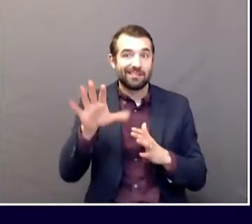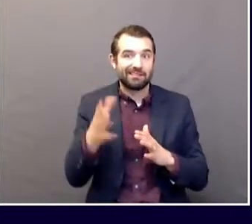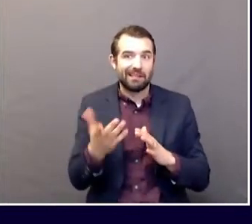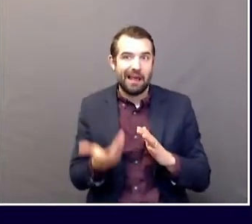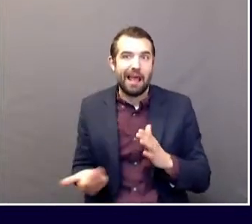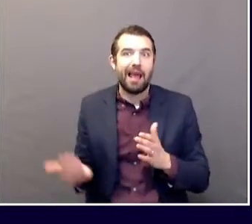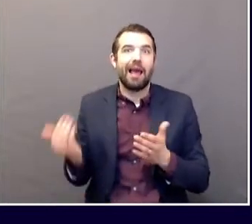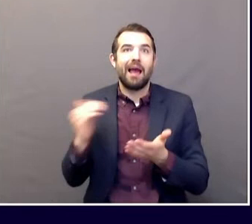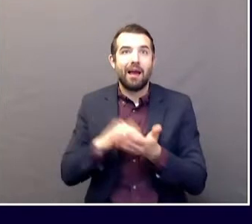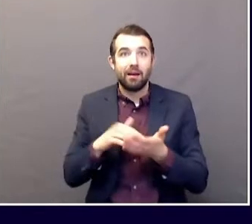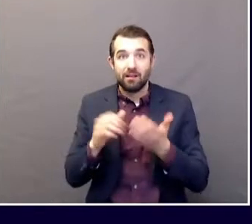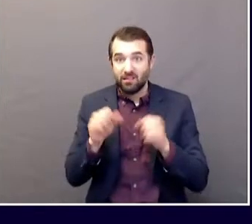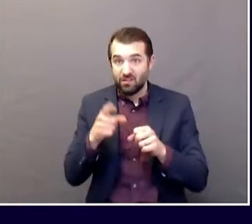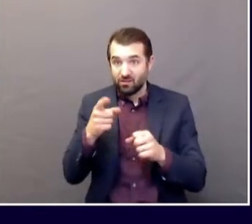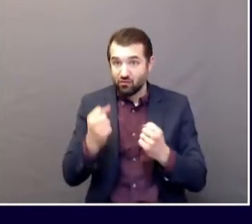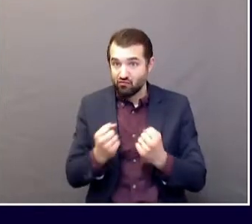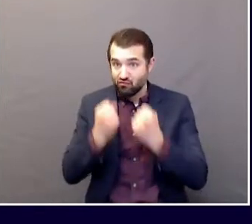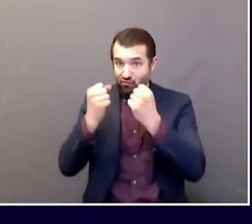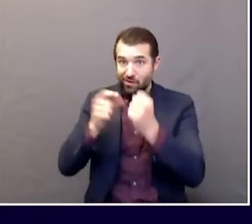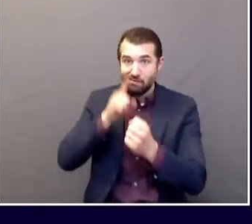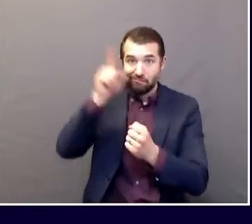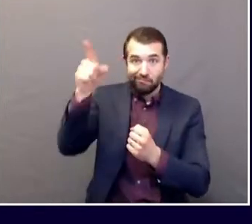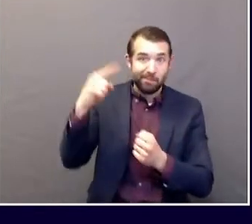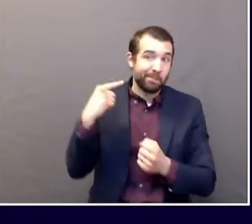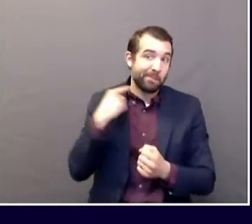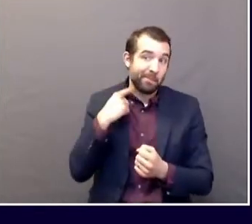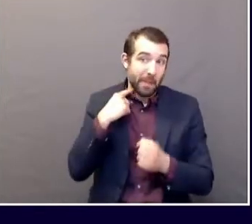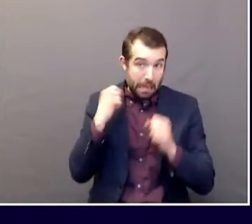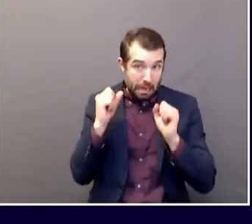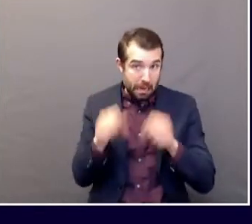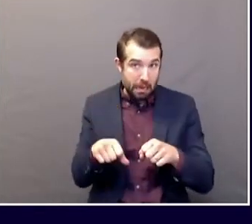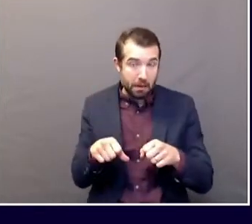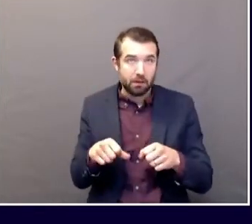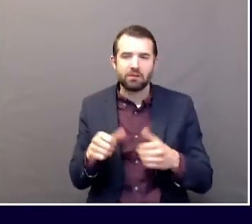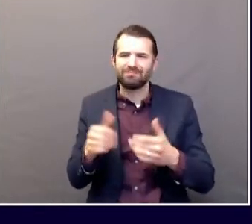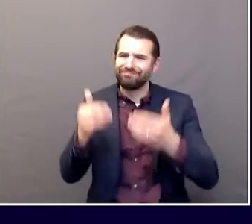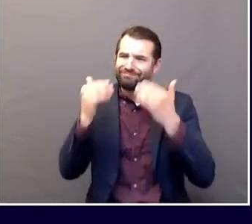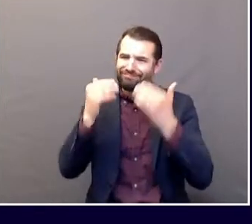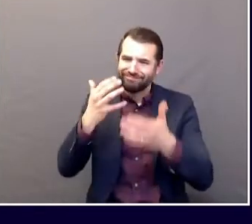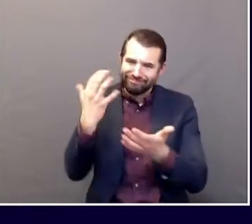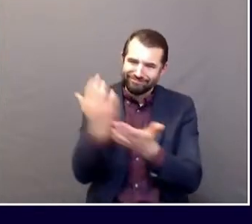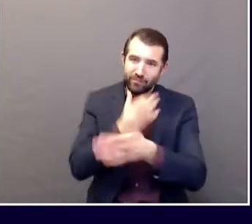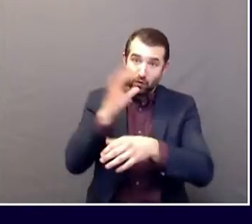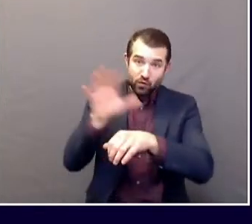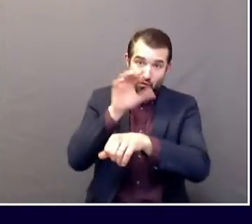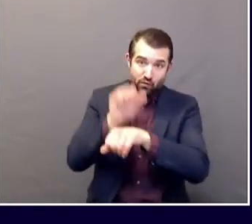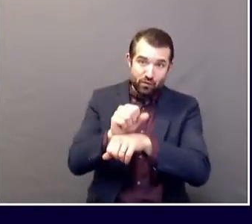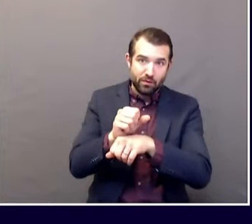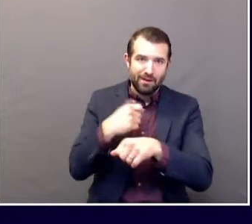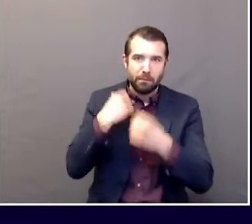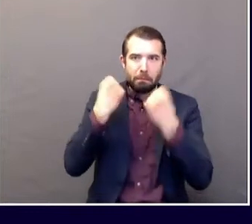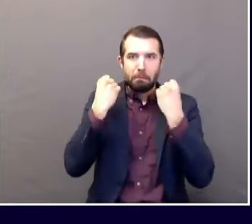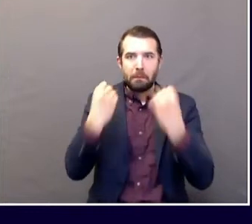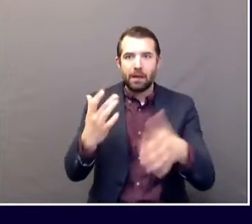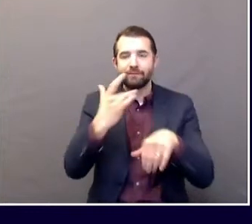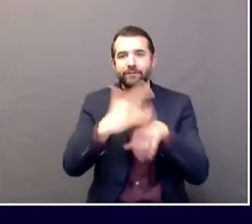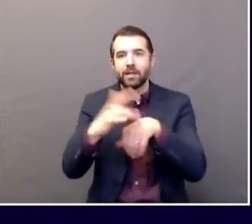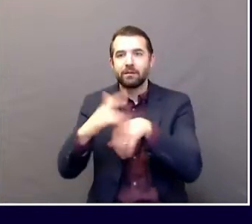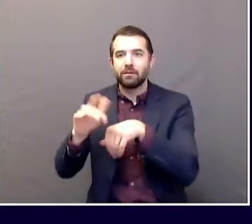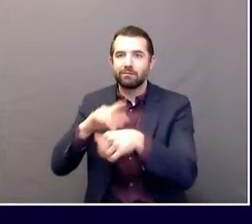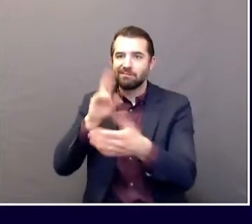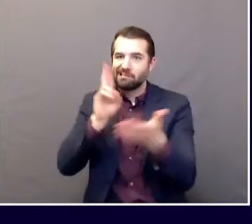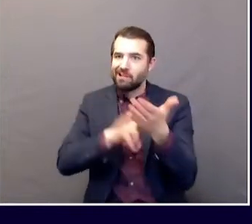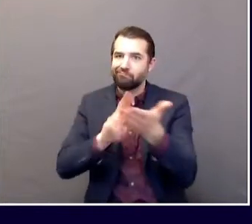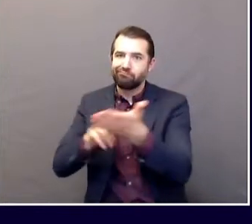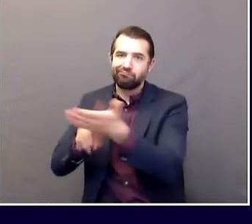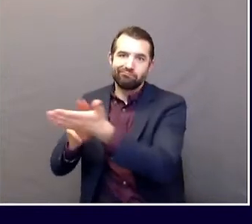Bangor is something that is an option for you, there are openings available at the Cross Insurance Center. That's a